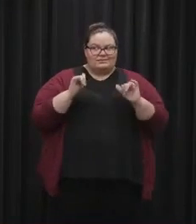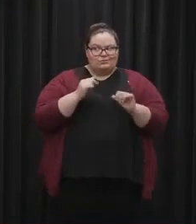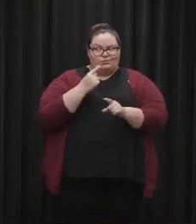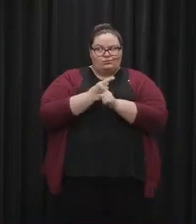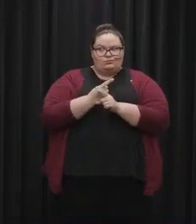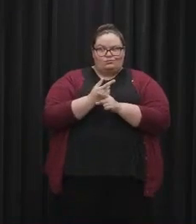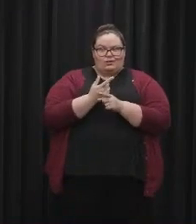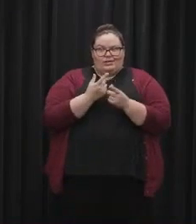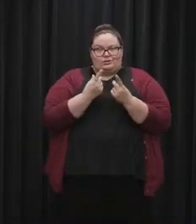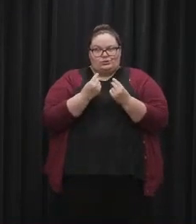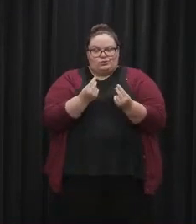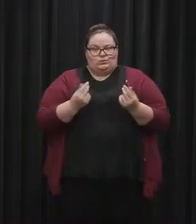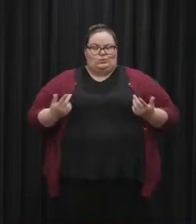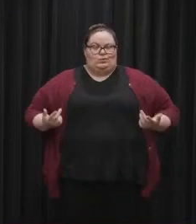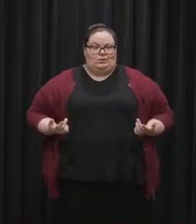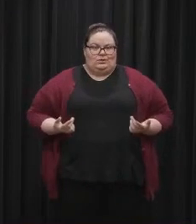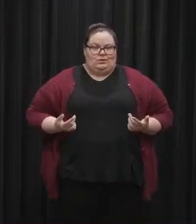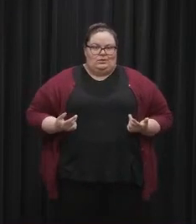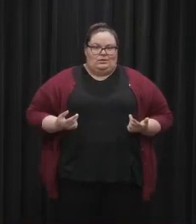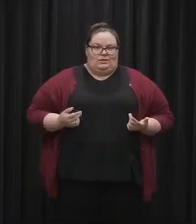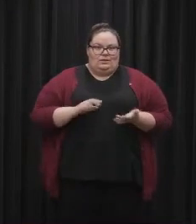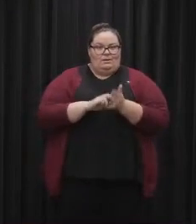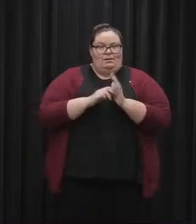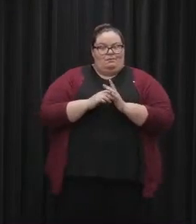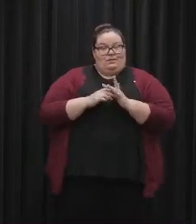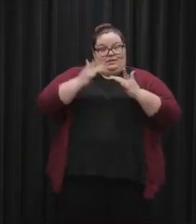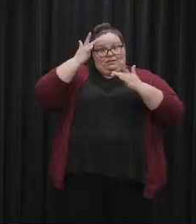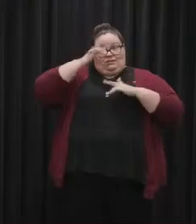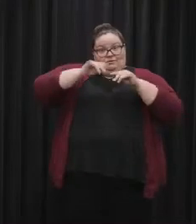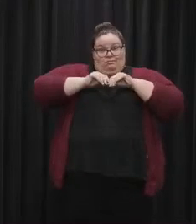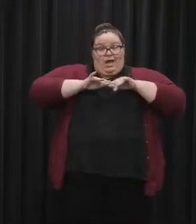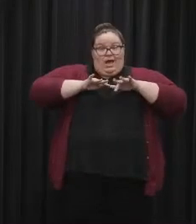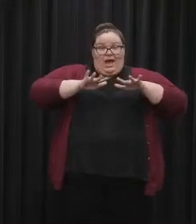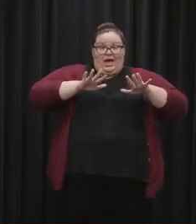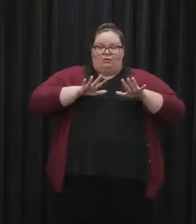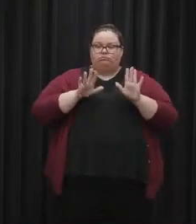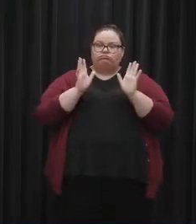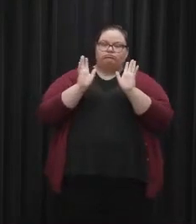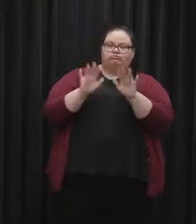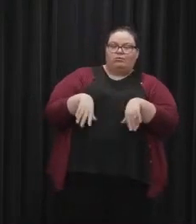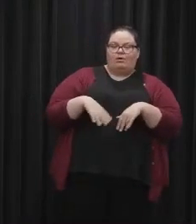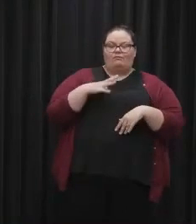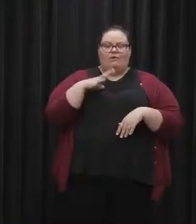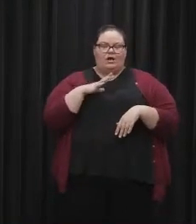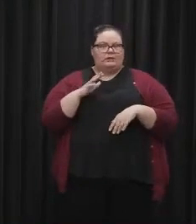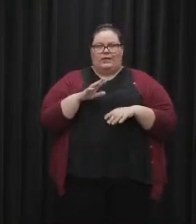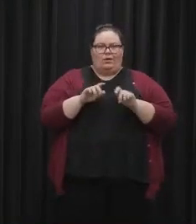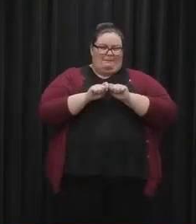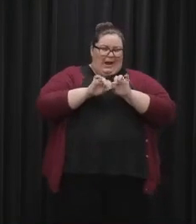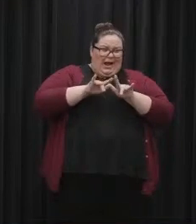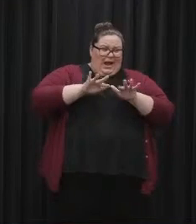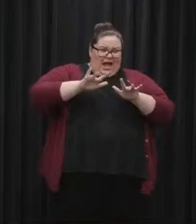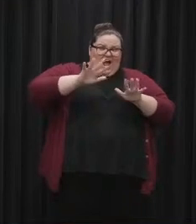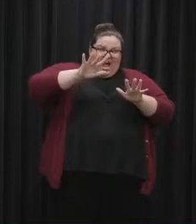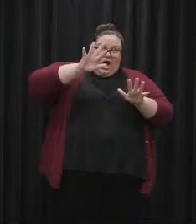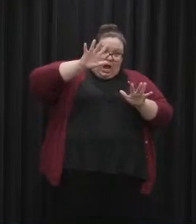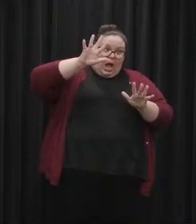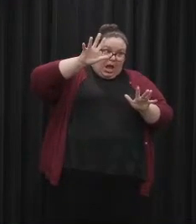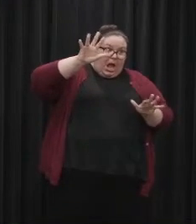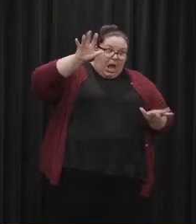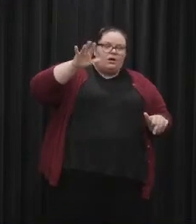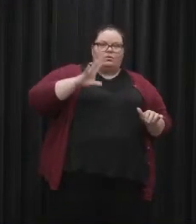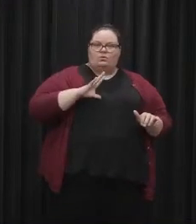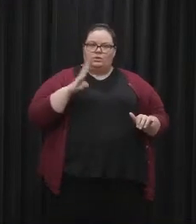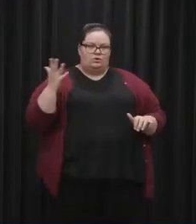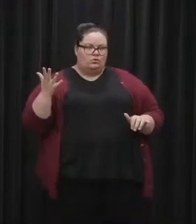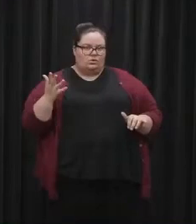to do. So we really can't give the virus any chance. It will establish itself and spread widely, exponentially, and that's why we